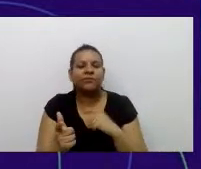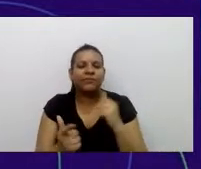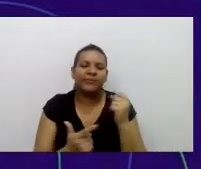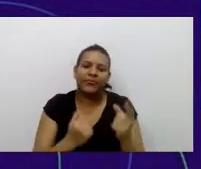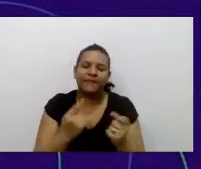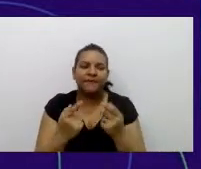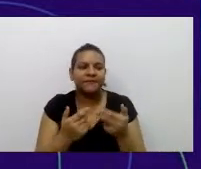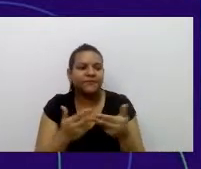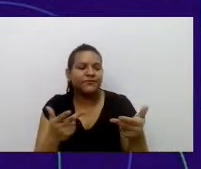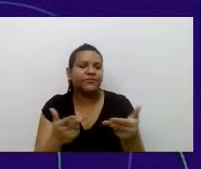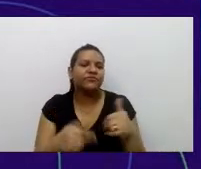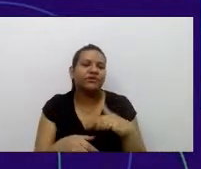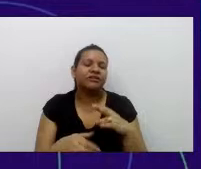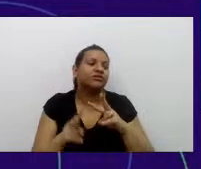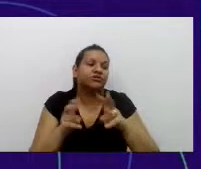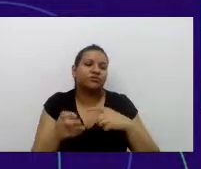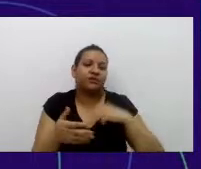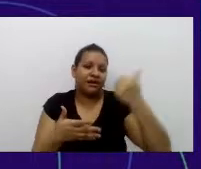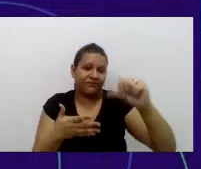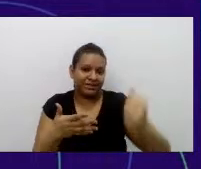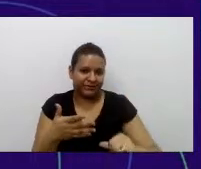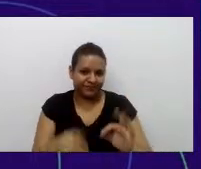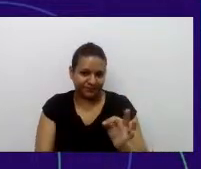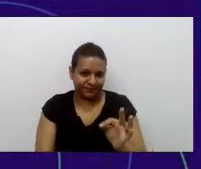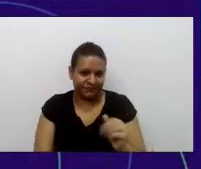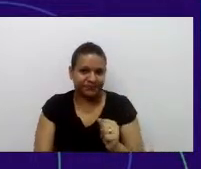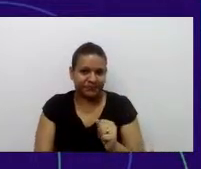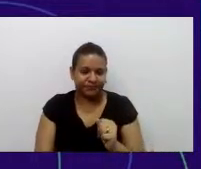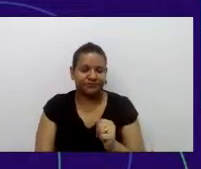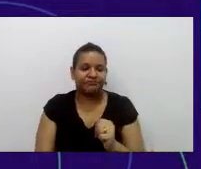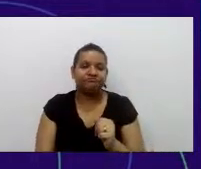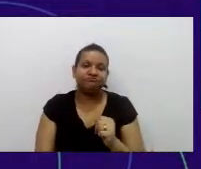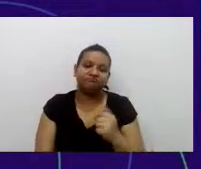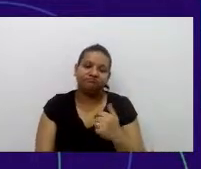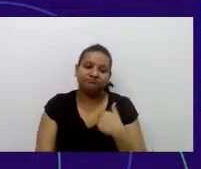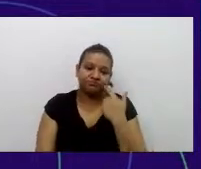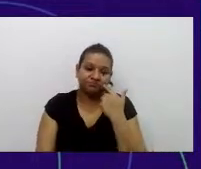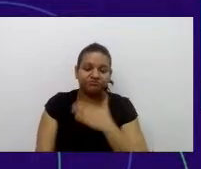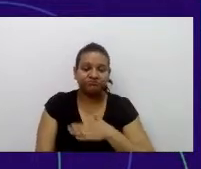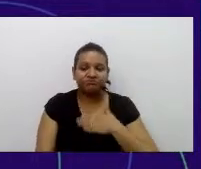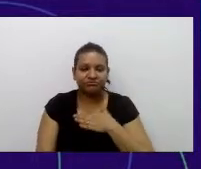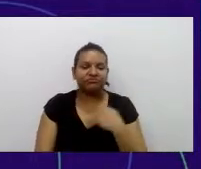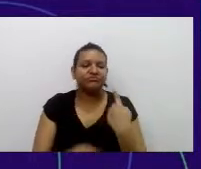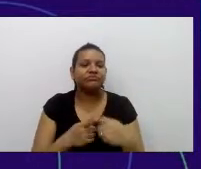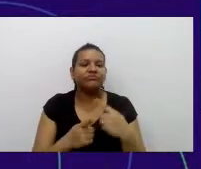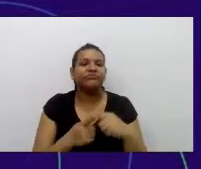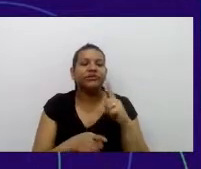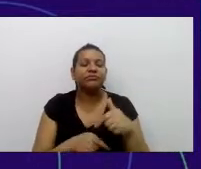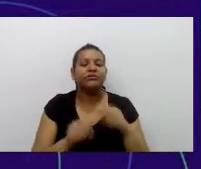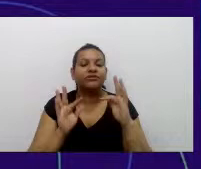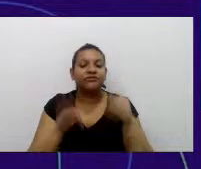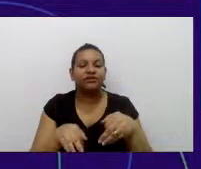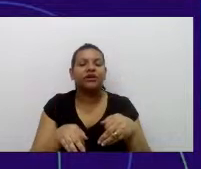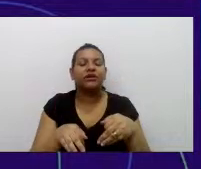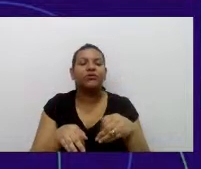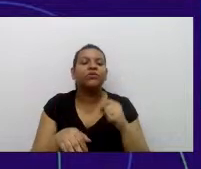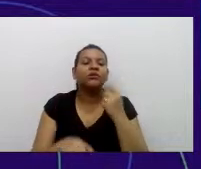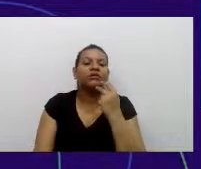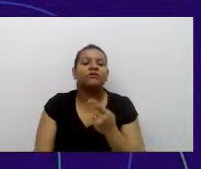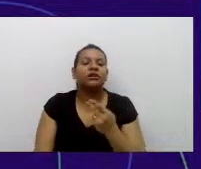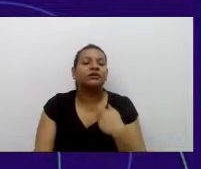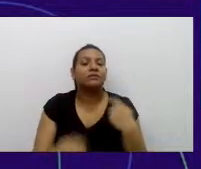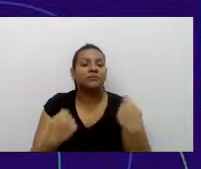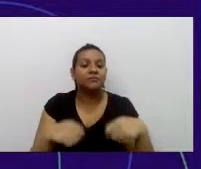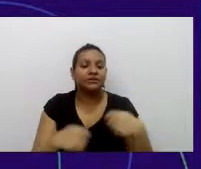What I liked is that the note at the bottom said that I need to remember to provide constructive feedback, right, around correct